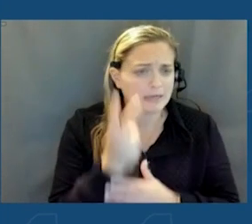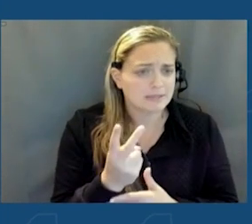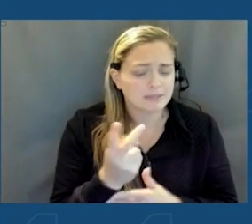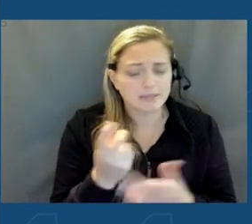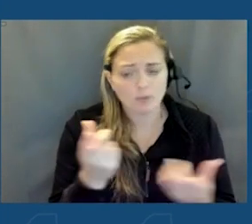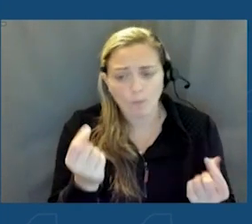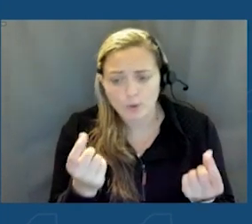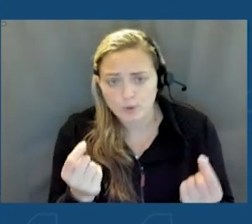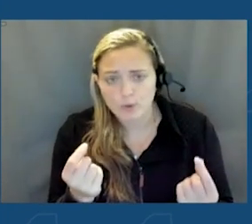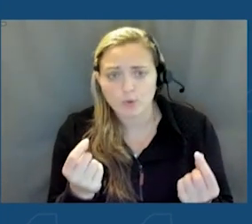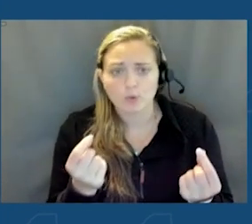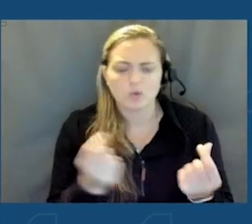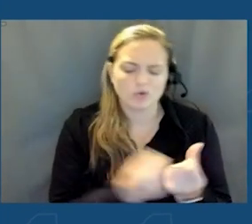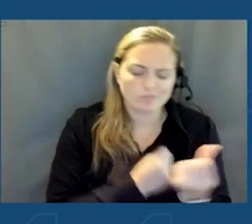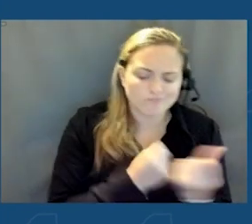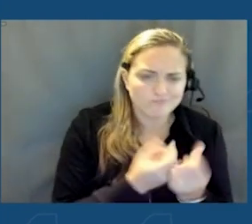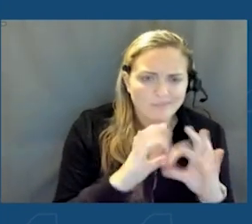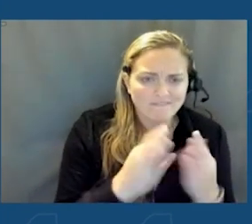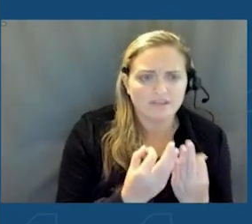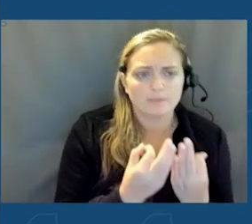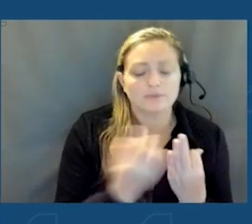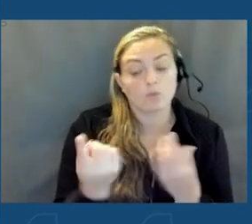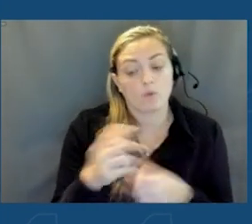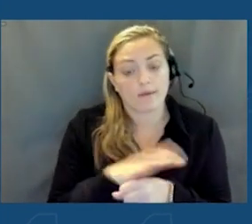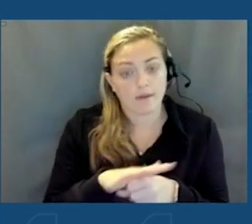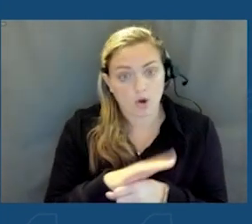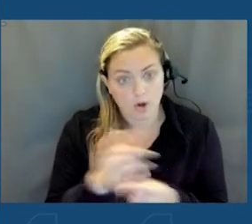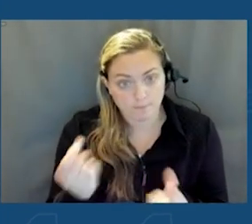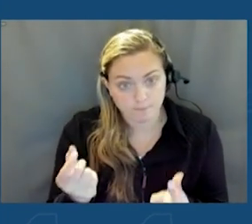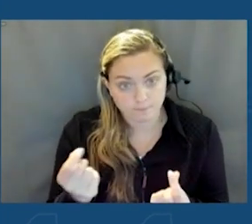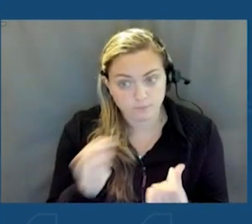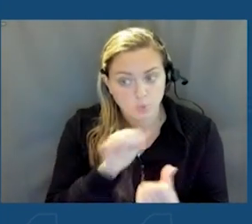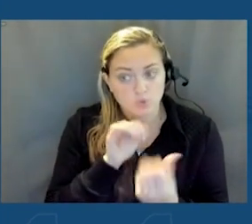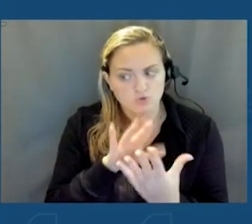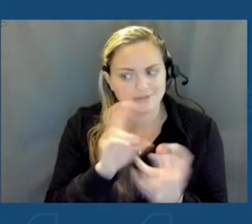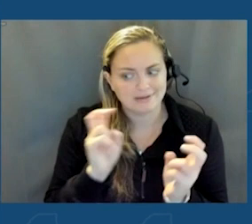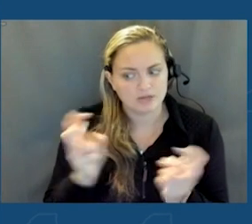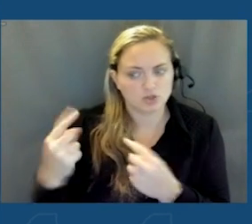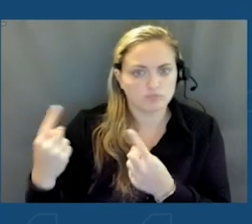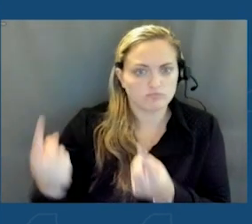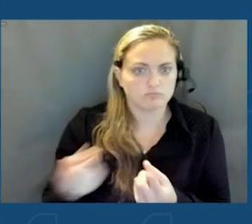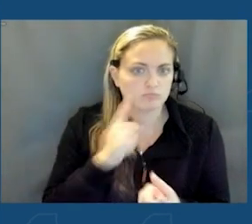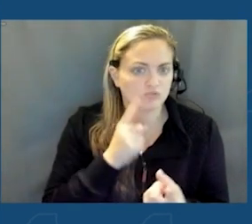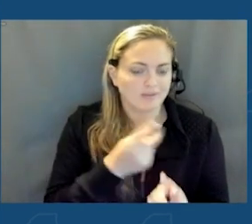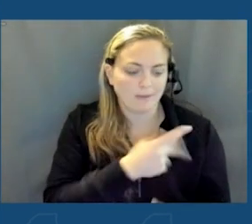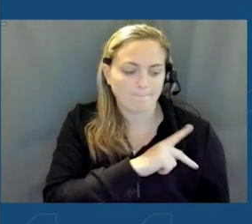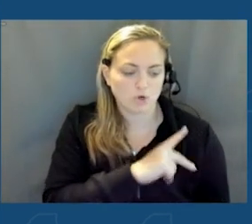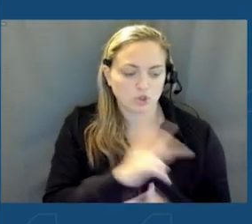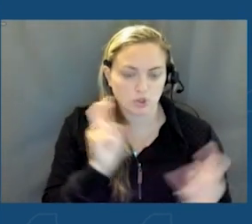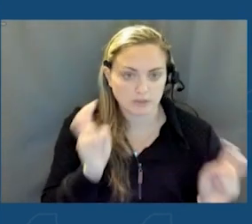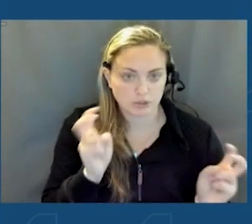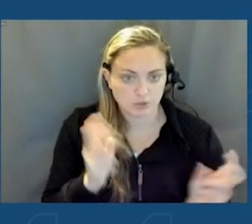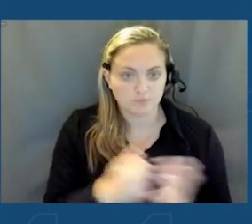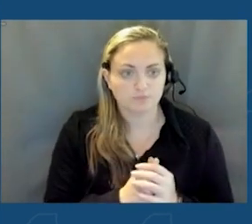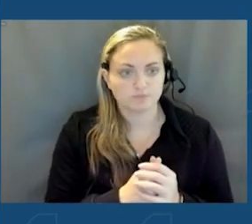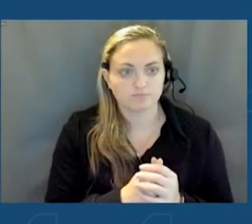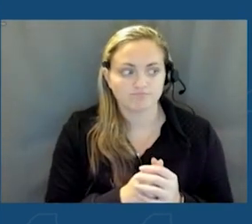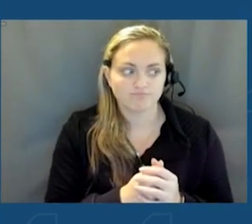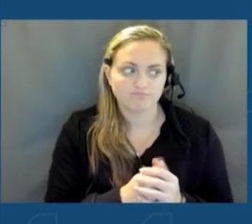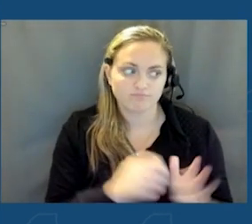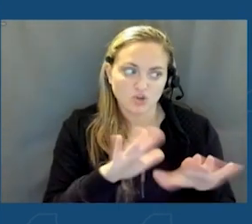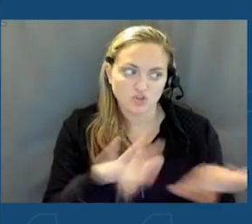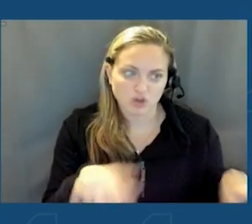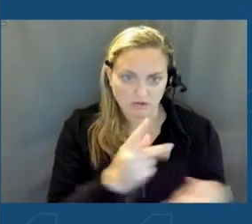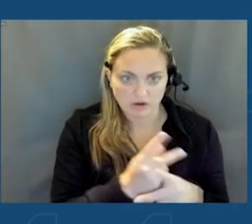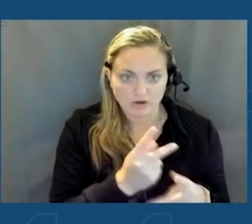do to lift families up here. And one of those areas is addressing an issue that is very personal to me, childcare. And